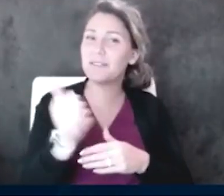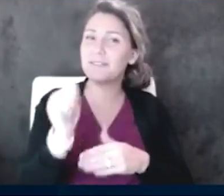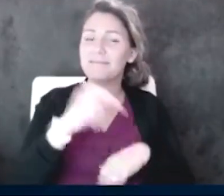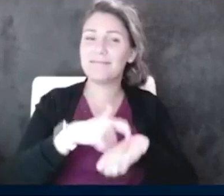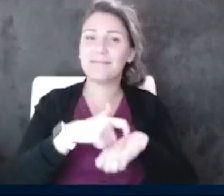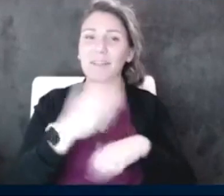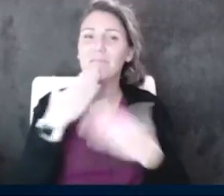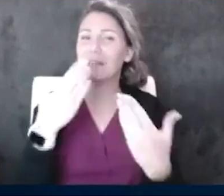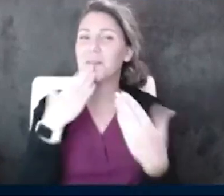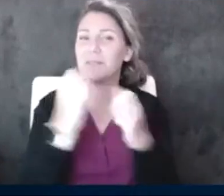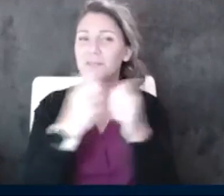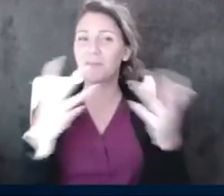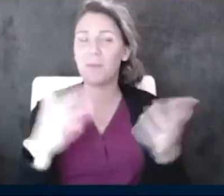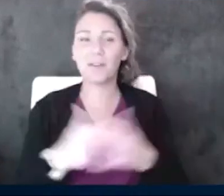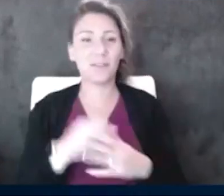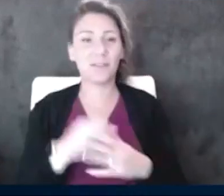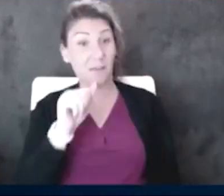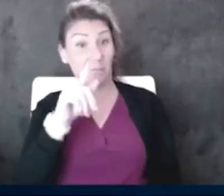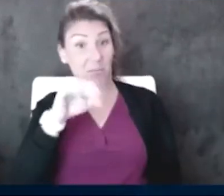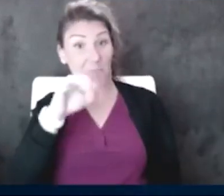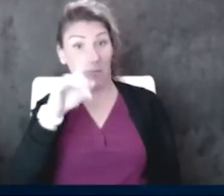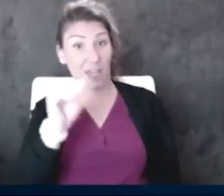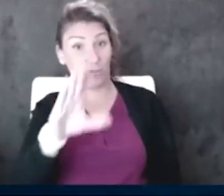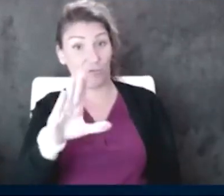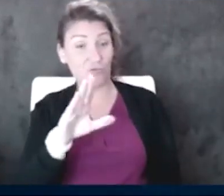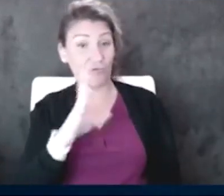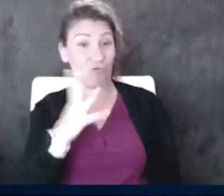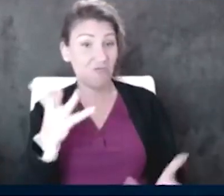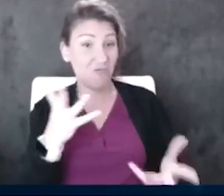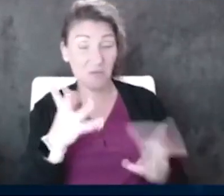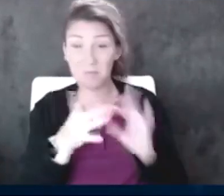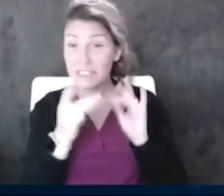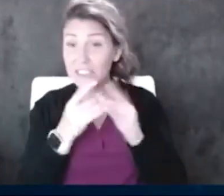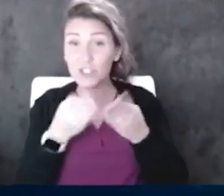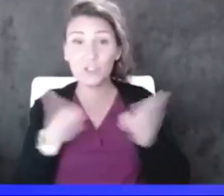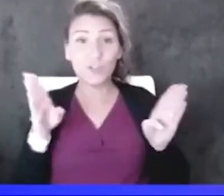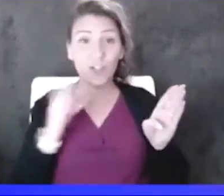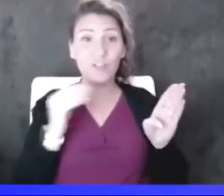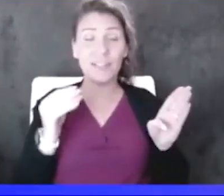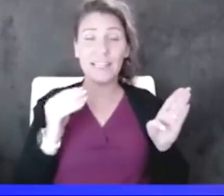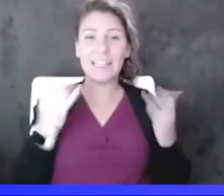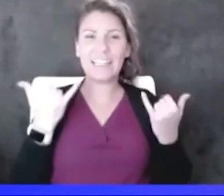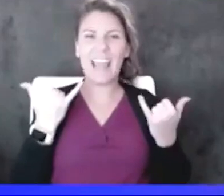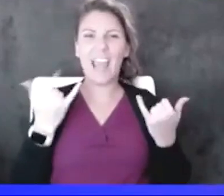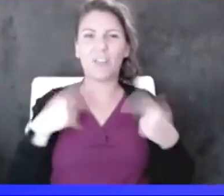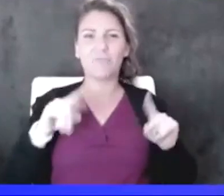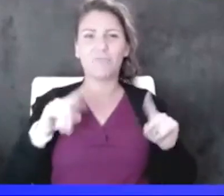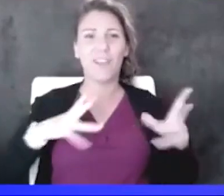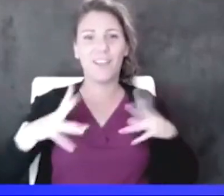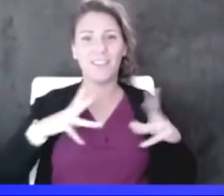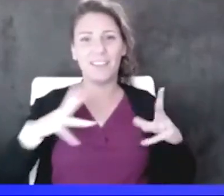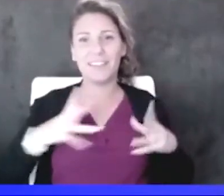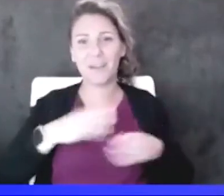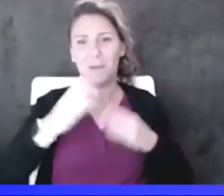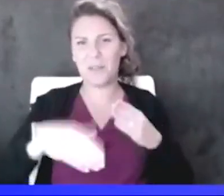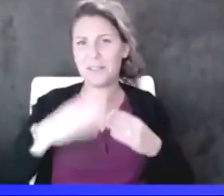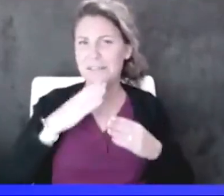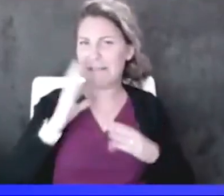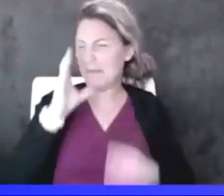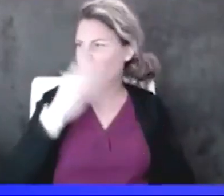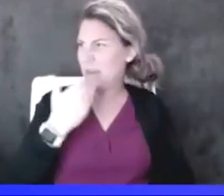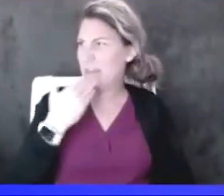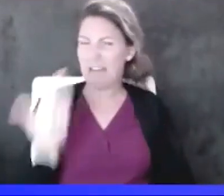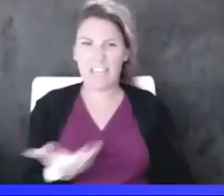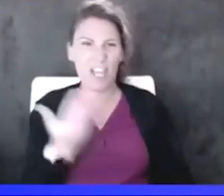right, Amanda, your message just in general, and certainly as we head into this holiday weekend. Yeah, it's weird to be here on a Thursday. I'm usually here on a Friday. So